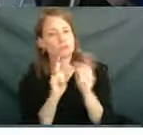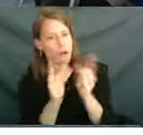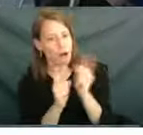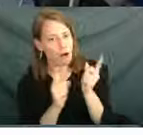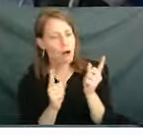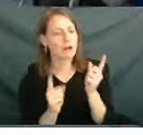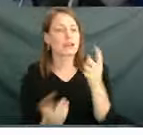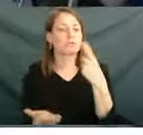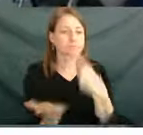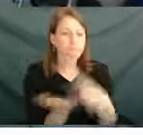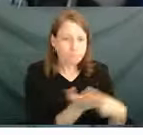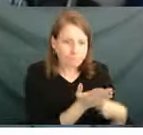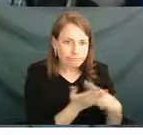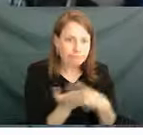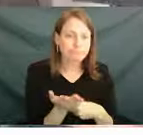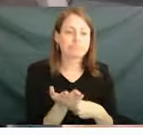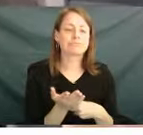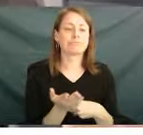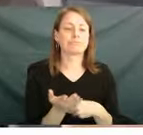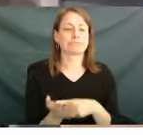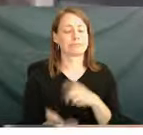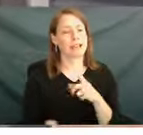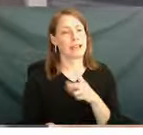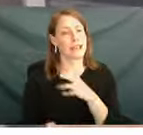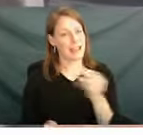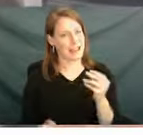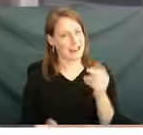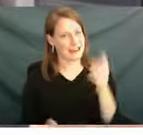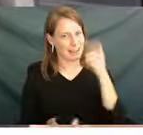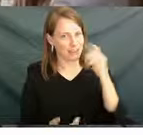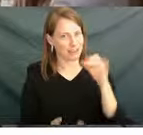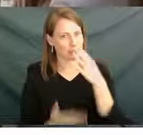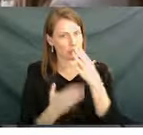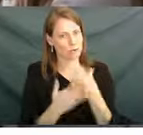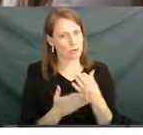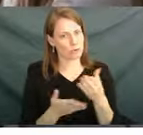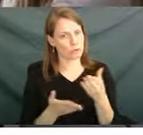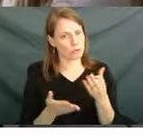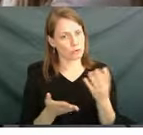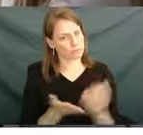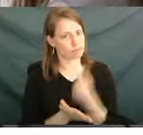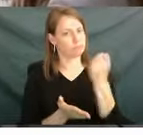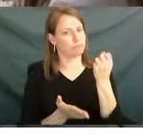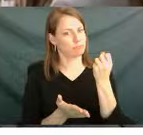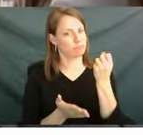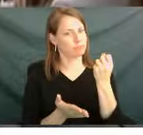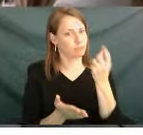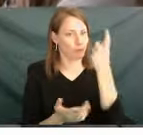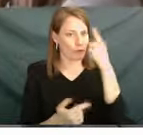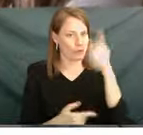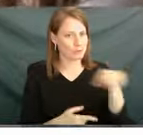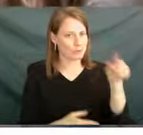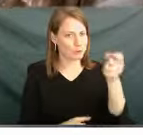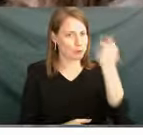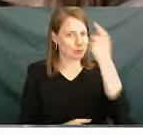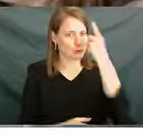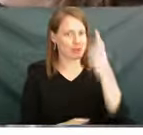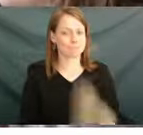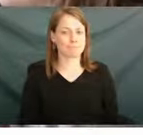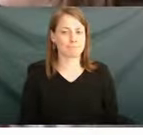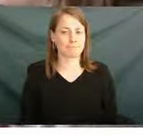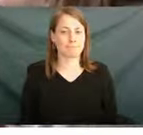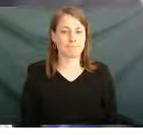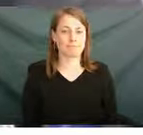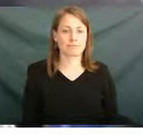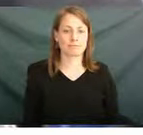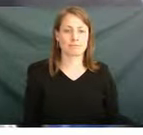of helping them to do that, really. Your charges are that you put an inappropriate video on an online video library